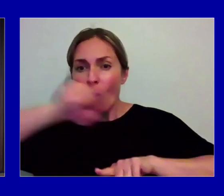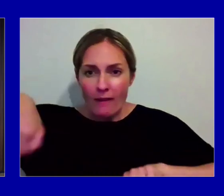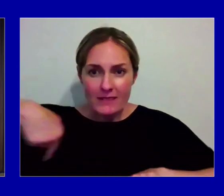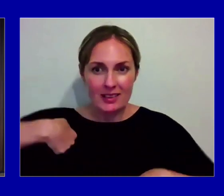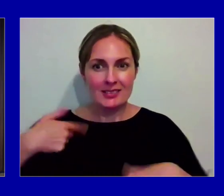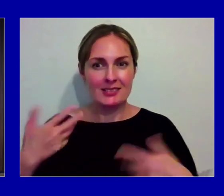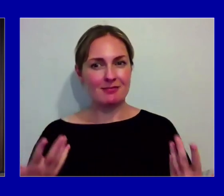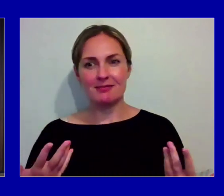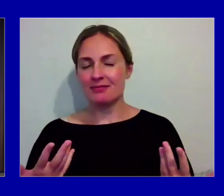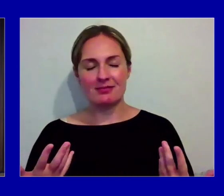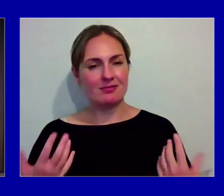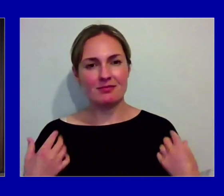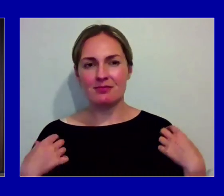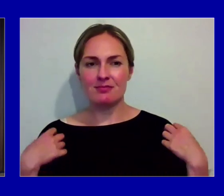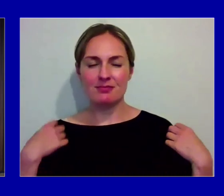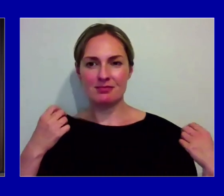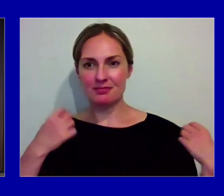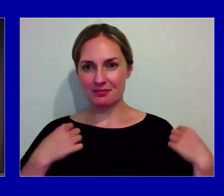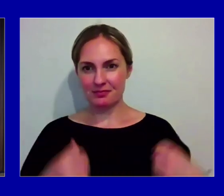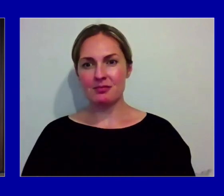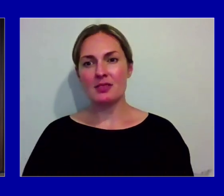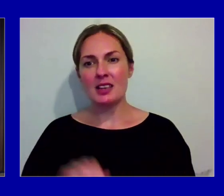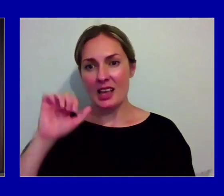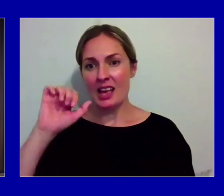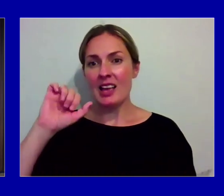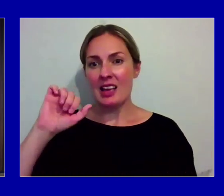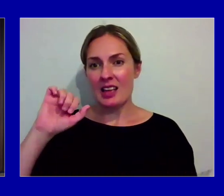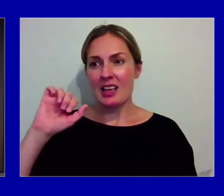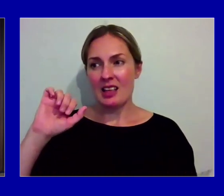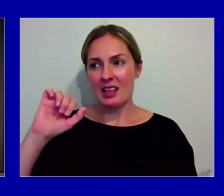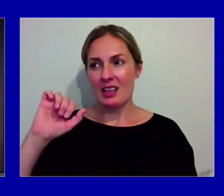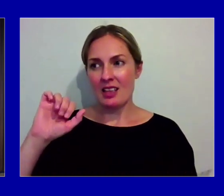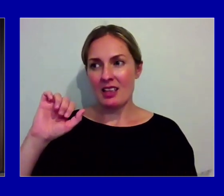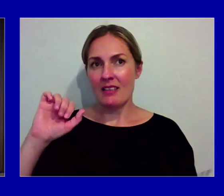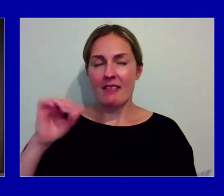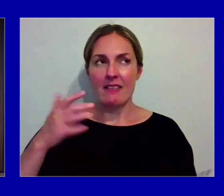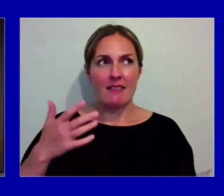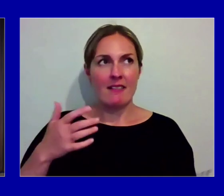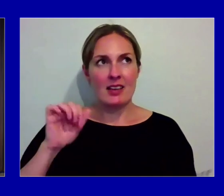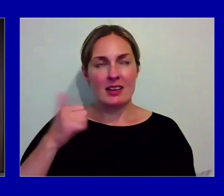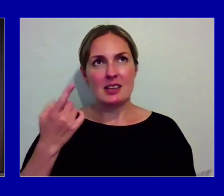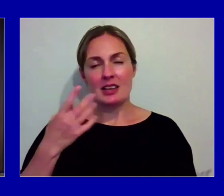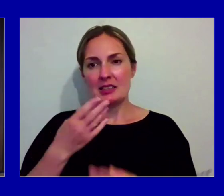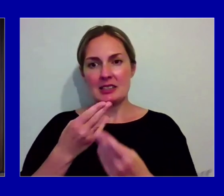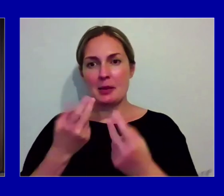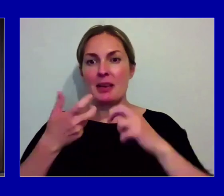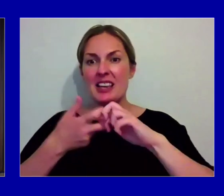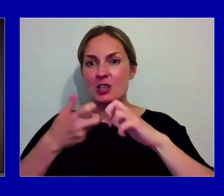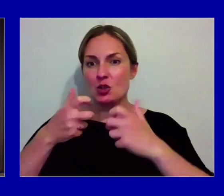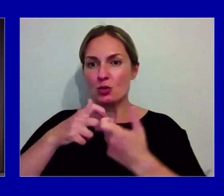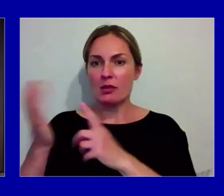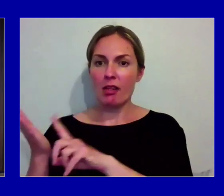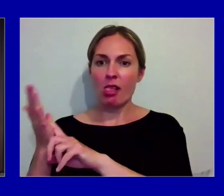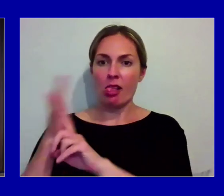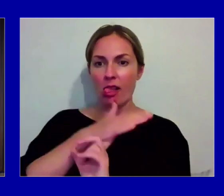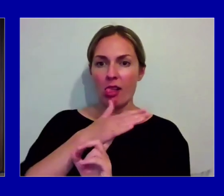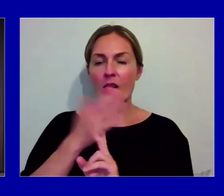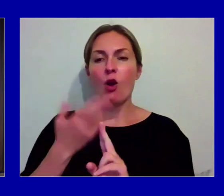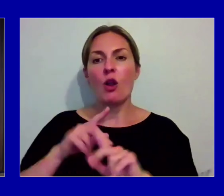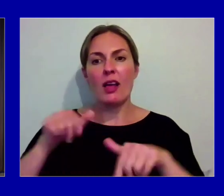you know, they've, they've been imposed on us by the, um, the trauma. I think it was, you mentioned that trauma before. Um,